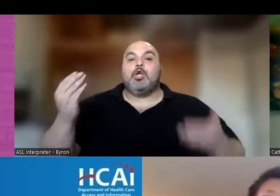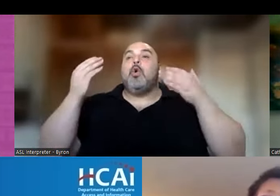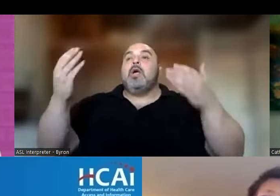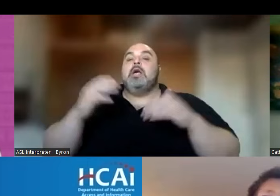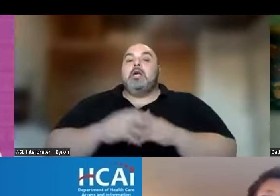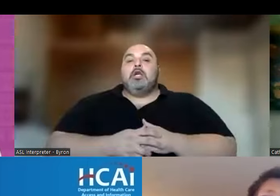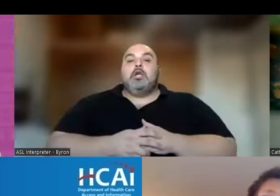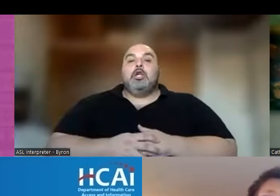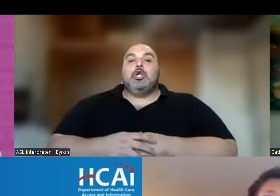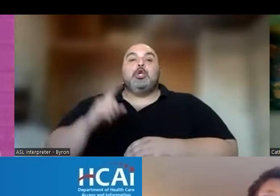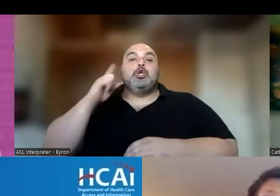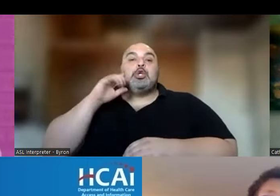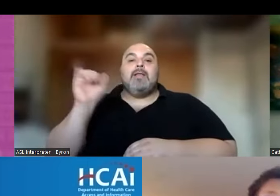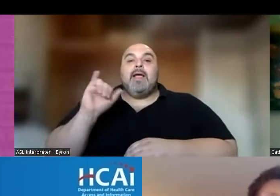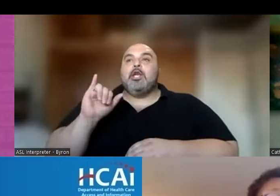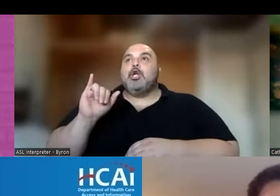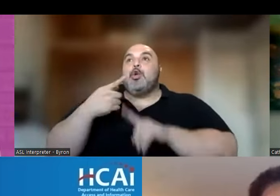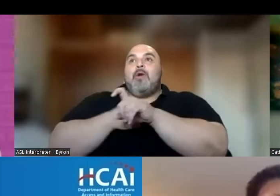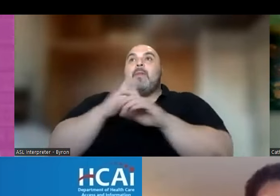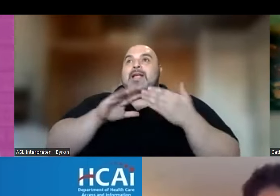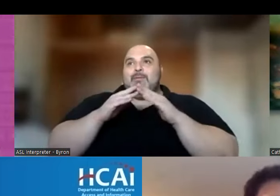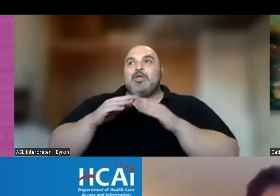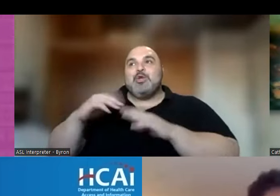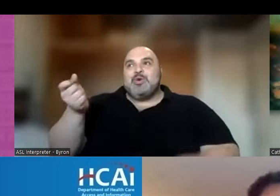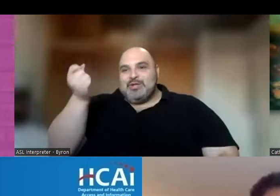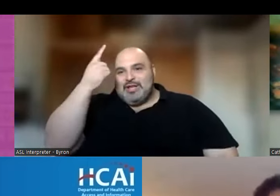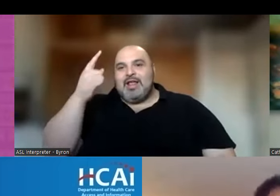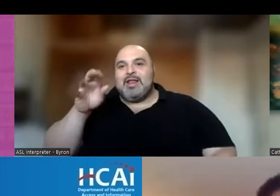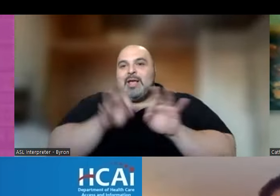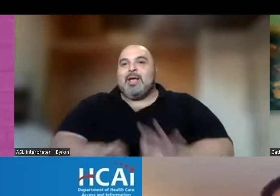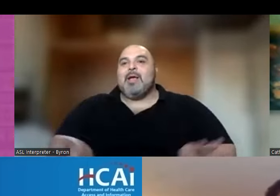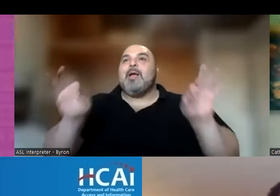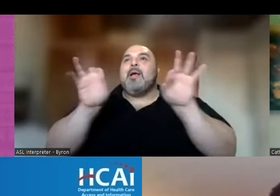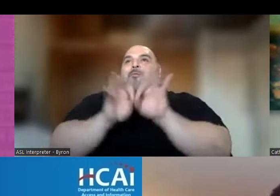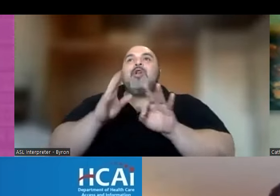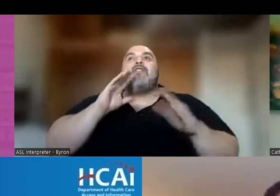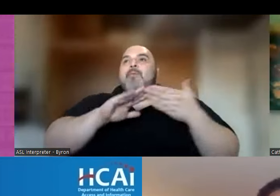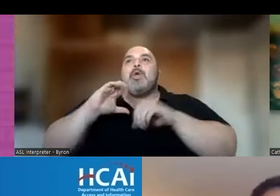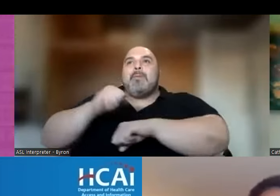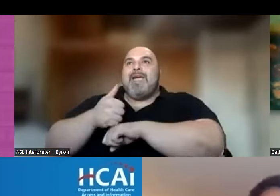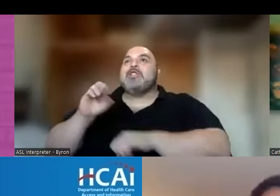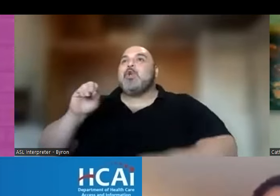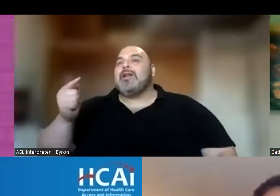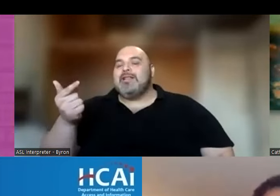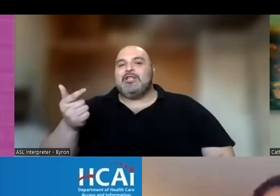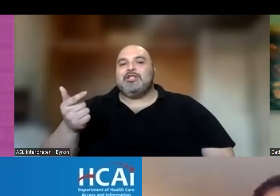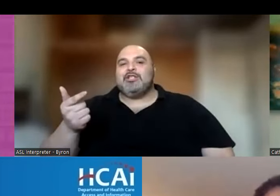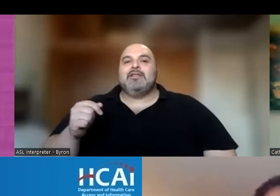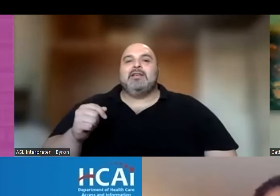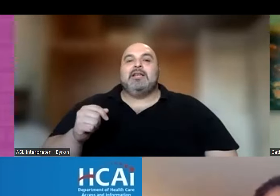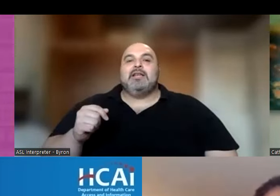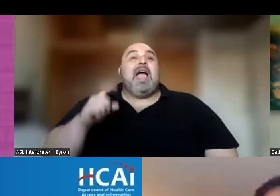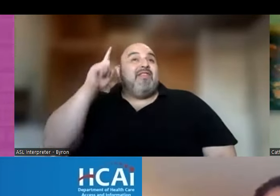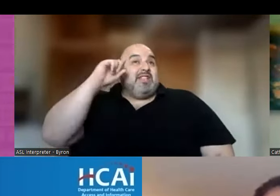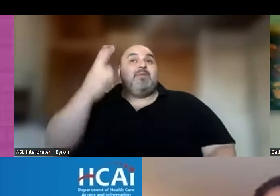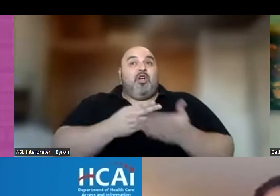sound like you're from the community and you understand the importance of community-based organizations. Yes. I think to be very frank with